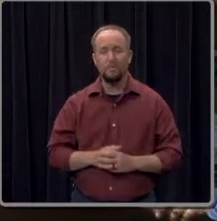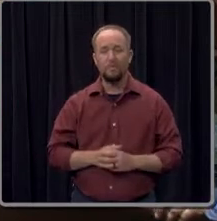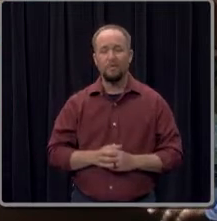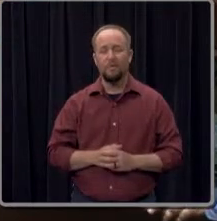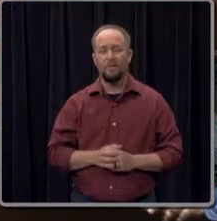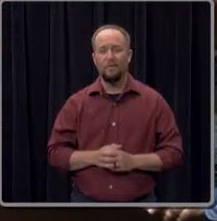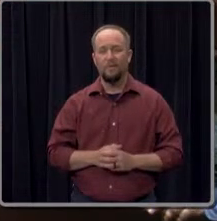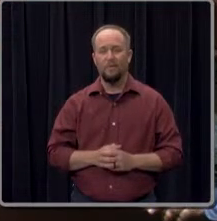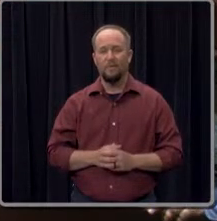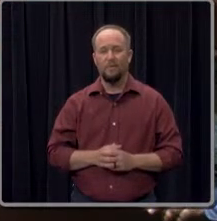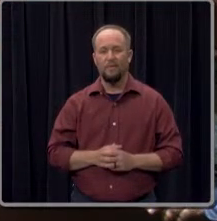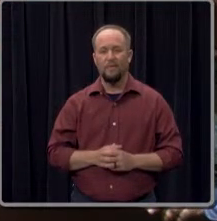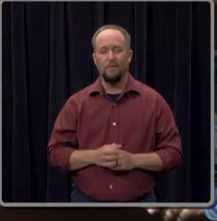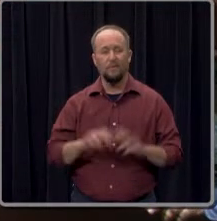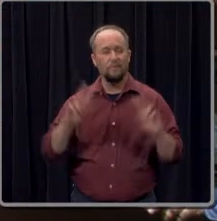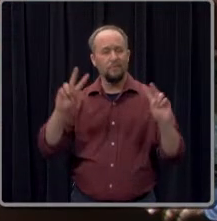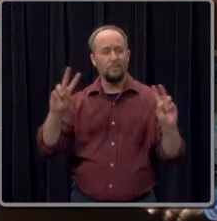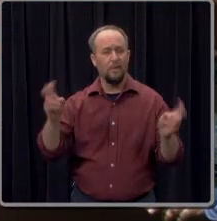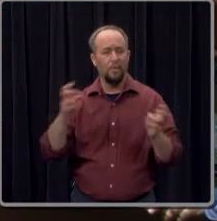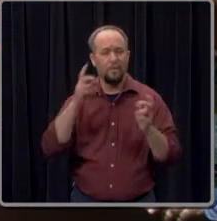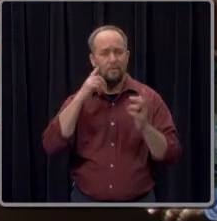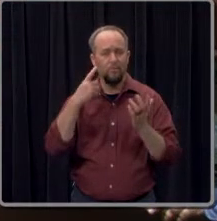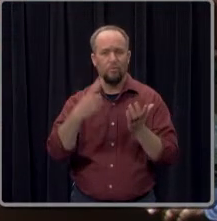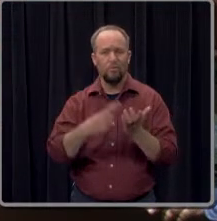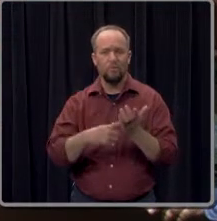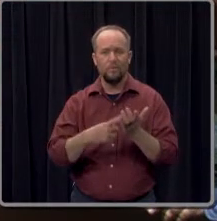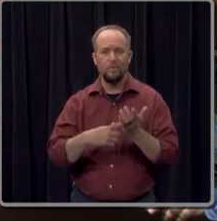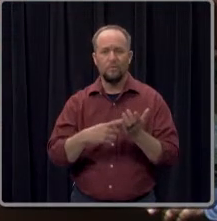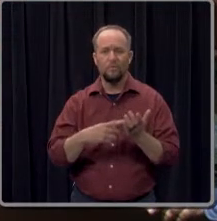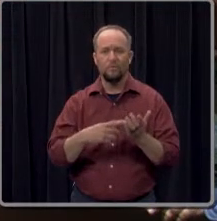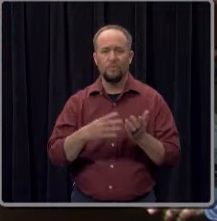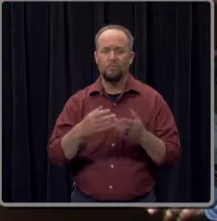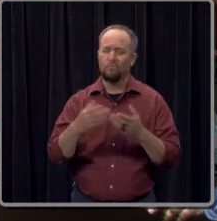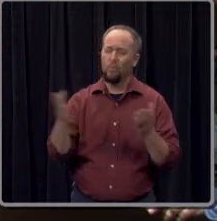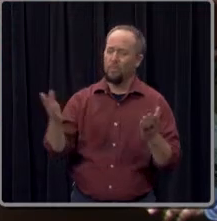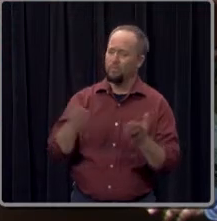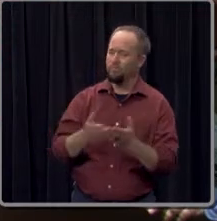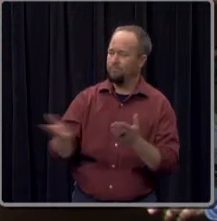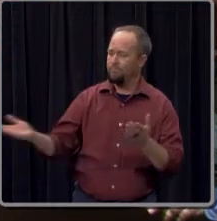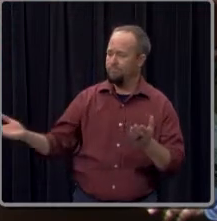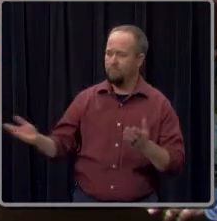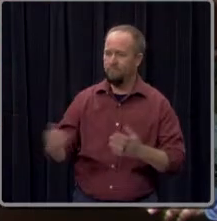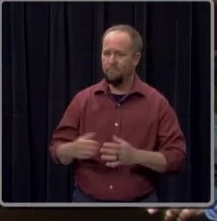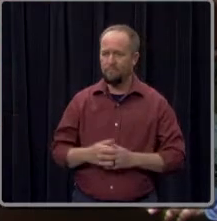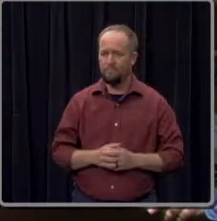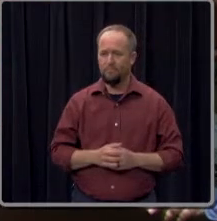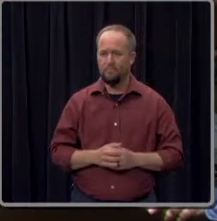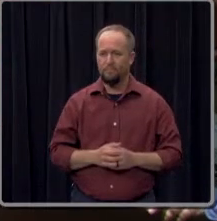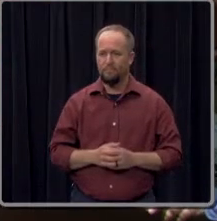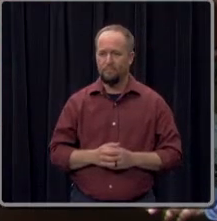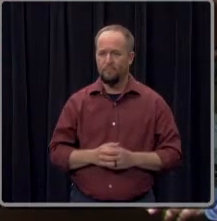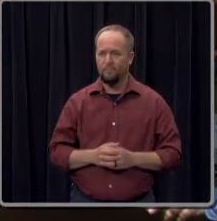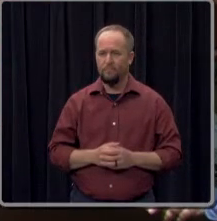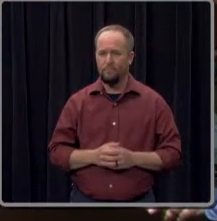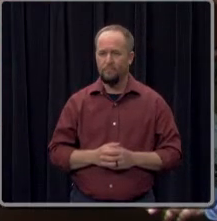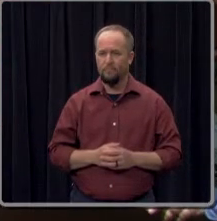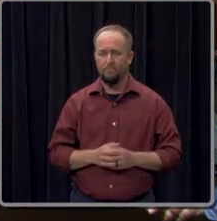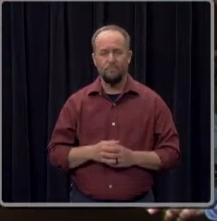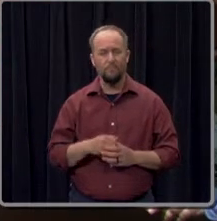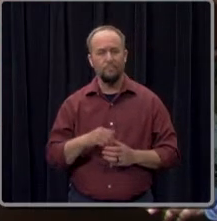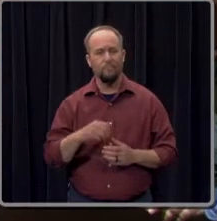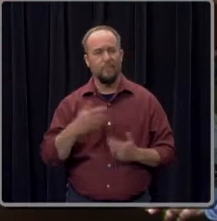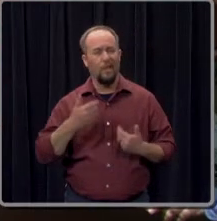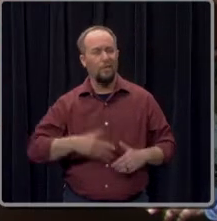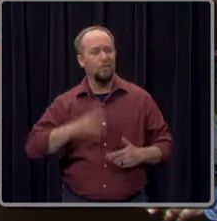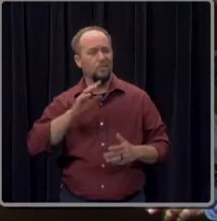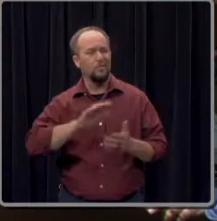Topics for discussion. I'll open it to the board. I was just going to throw out a big congratulations to